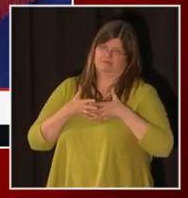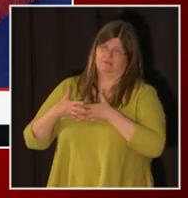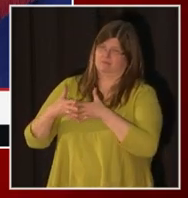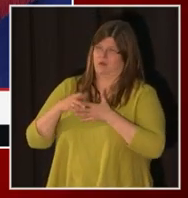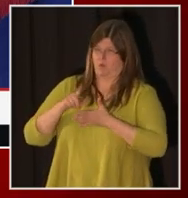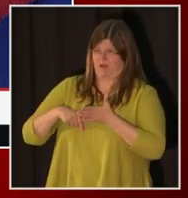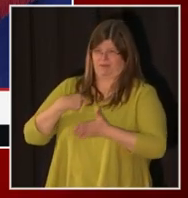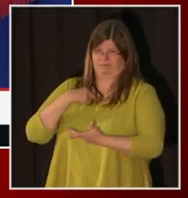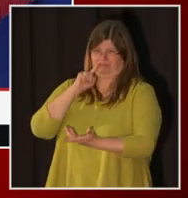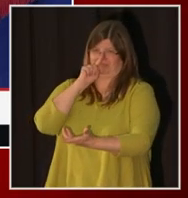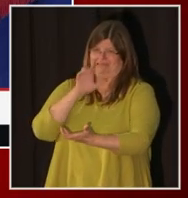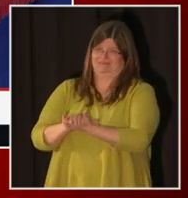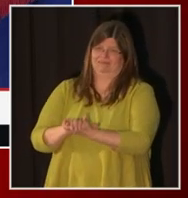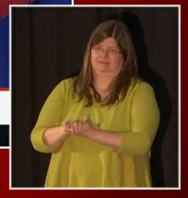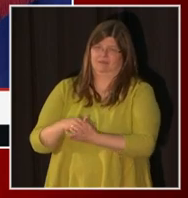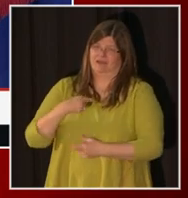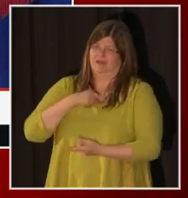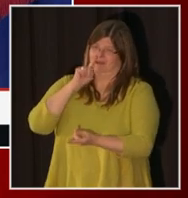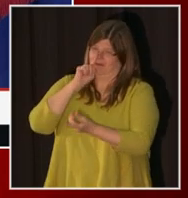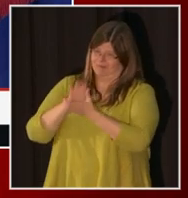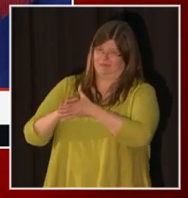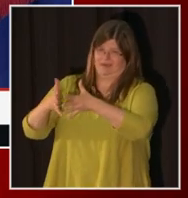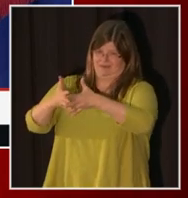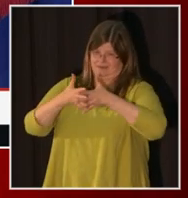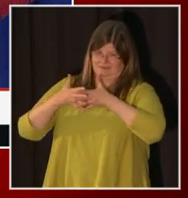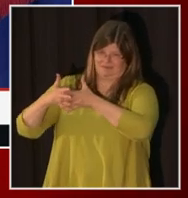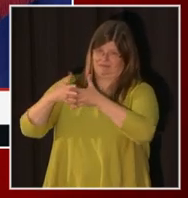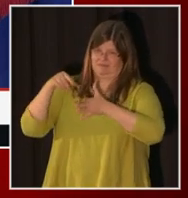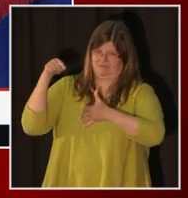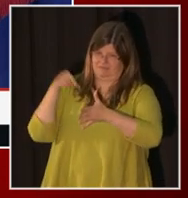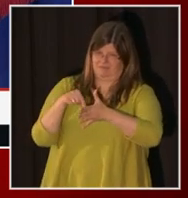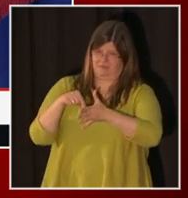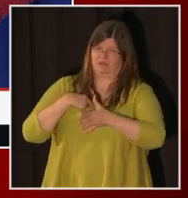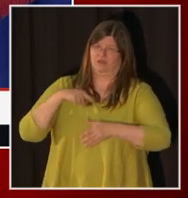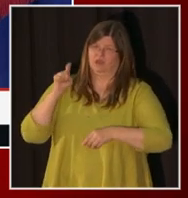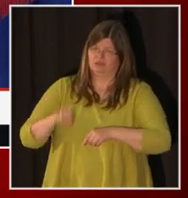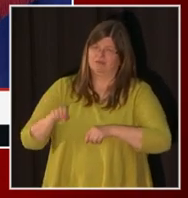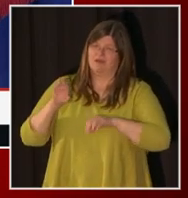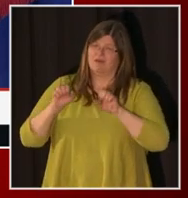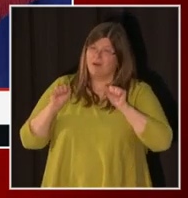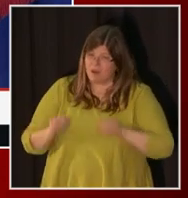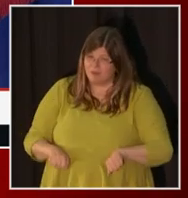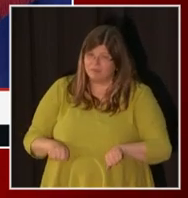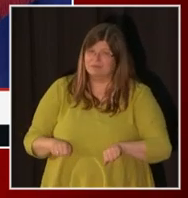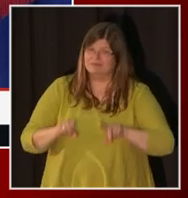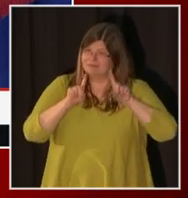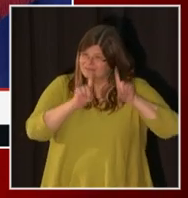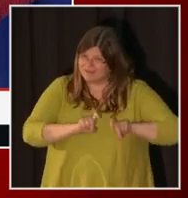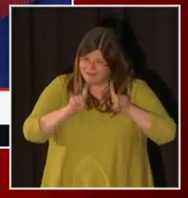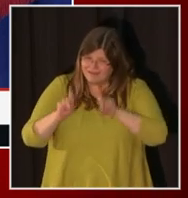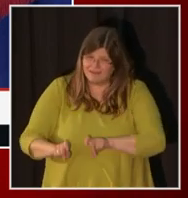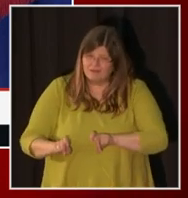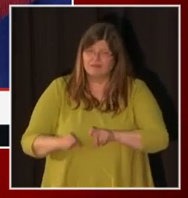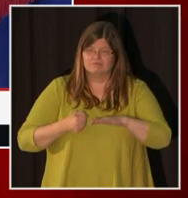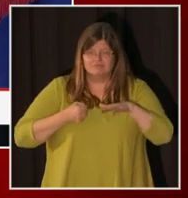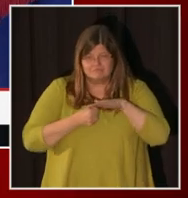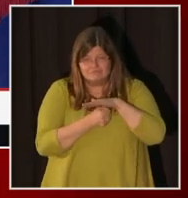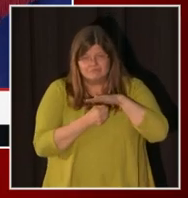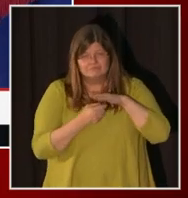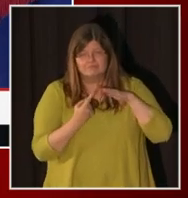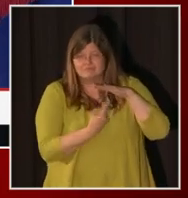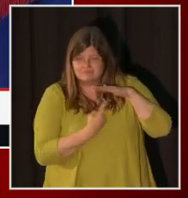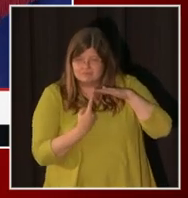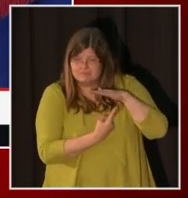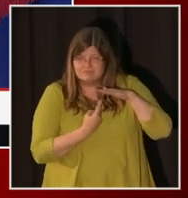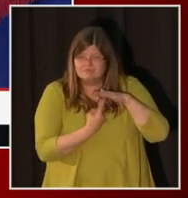ours, that we should be able to do the testing, do the isolating, produce the